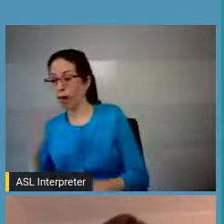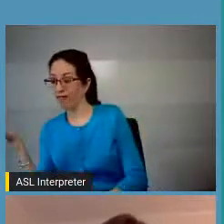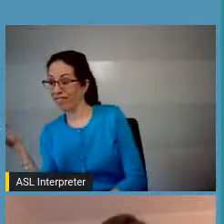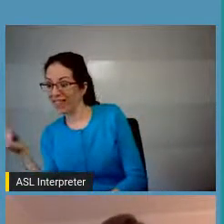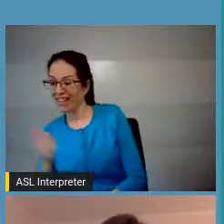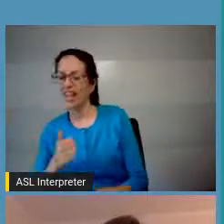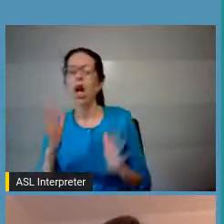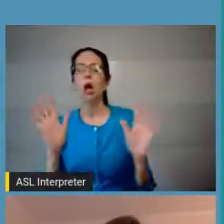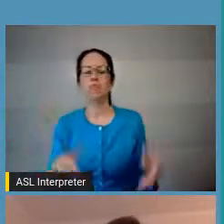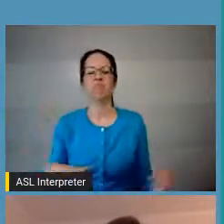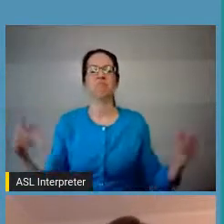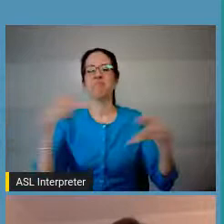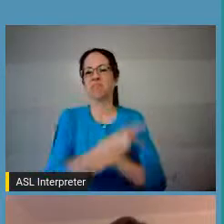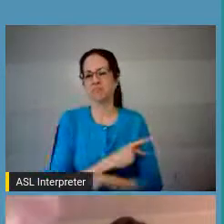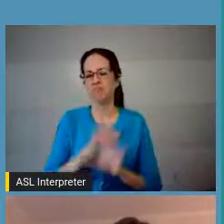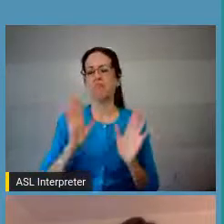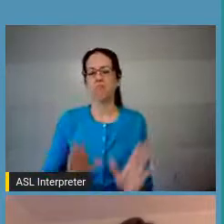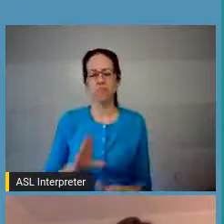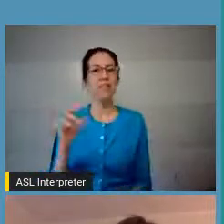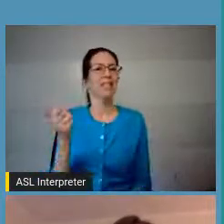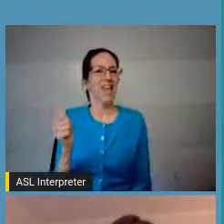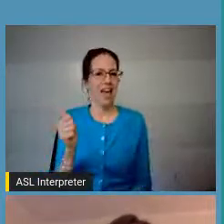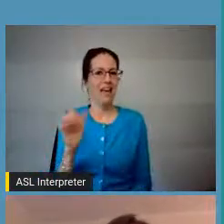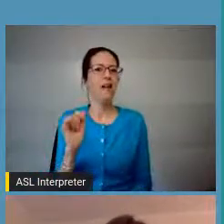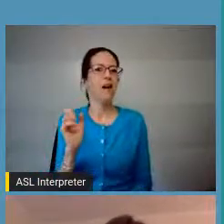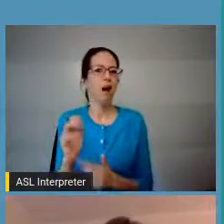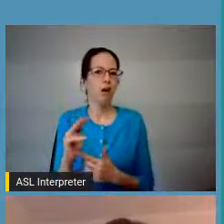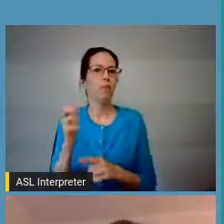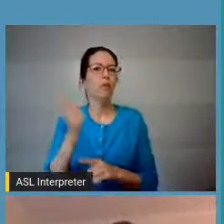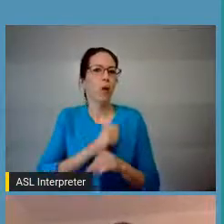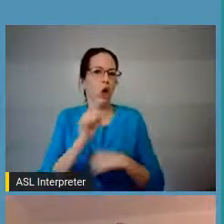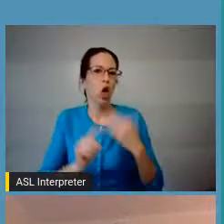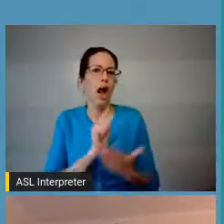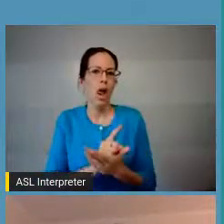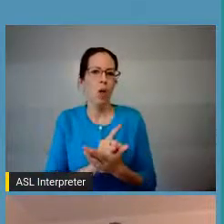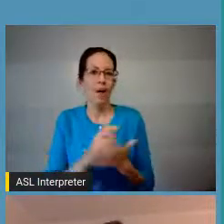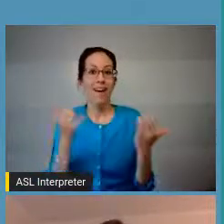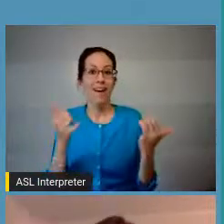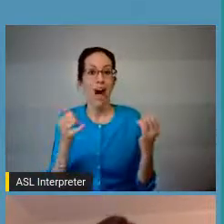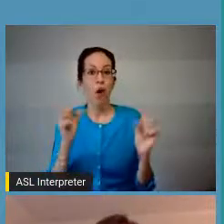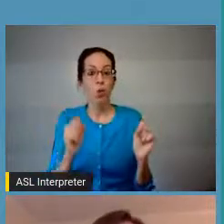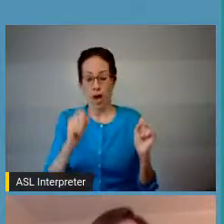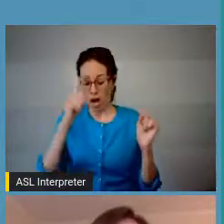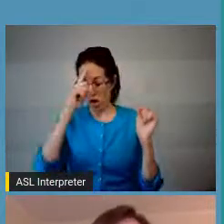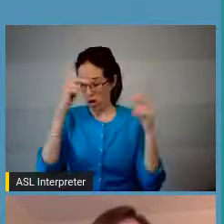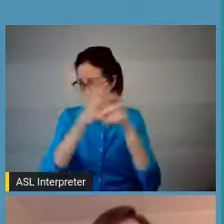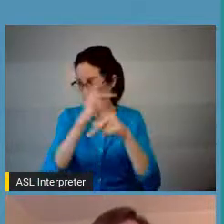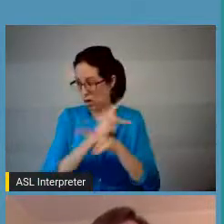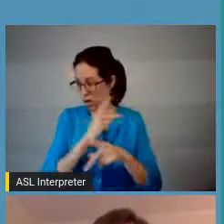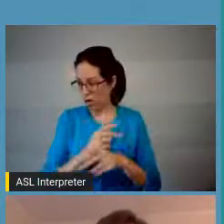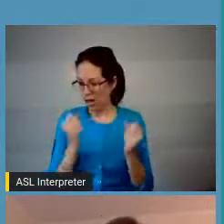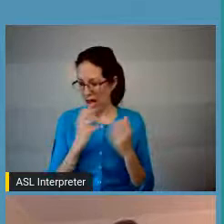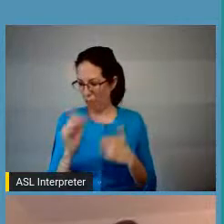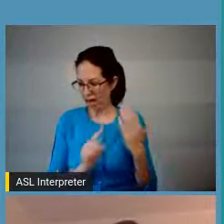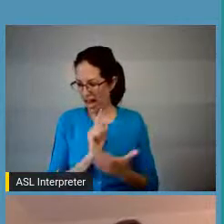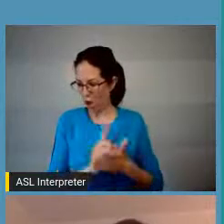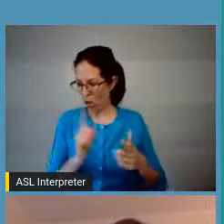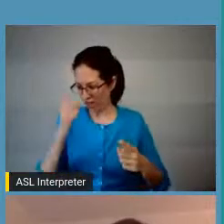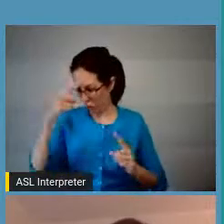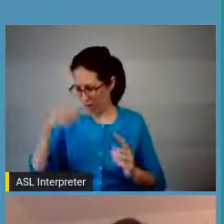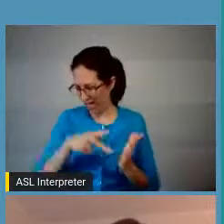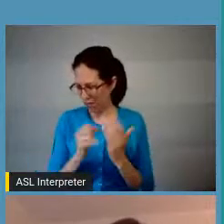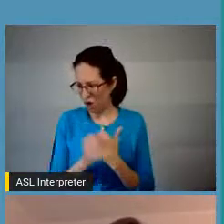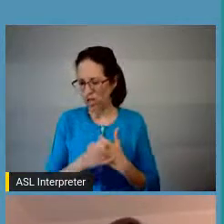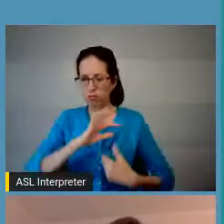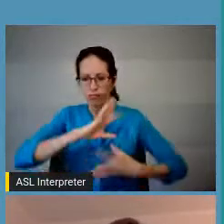have 10 items per hour as your rate, you can extrapolate how long it's going to take you. It's going to take you 200 hours to get this entire collection